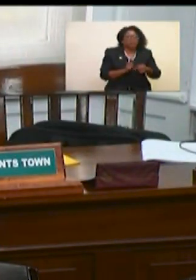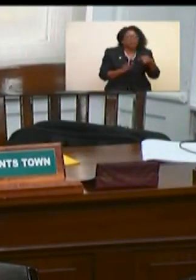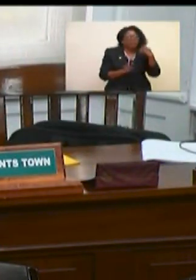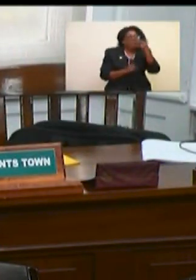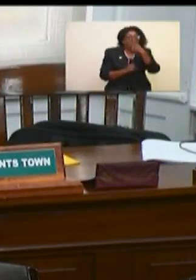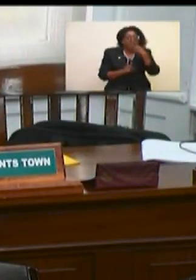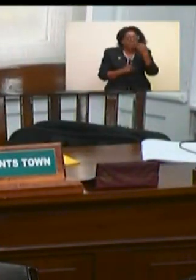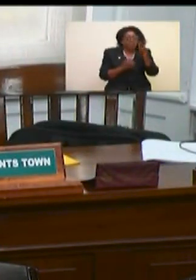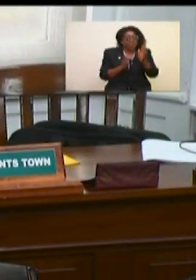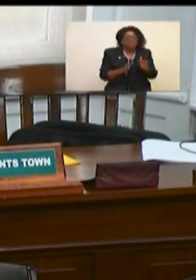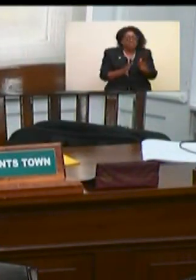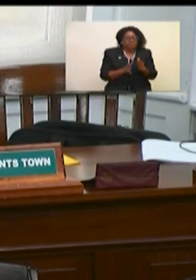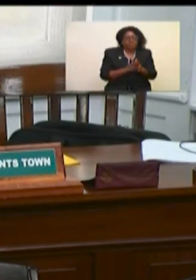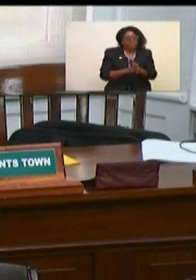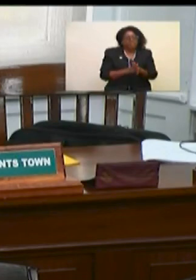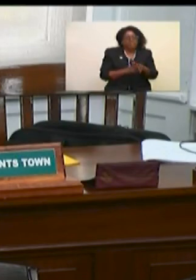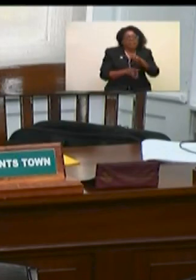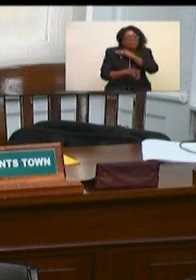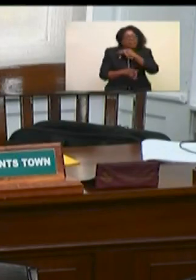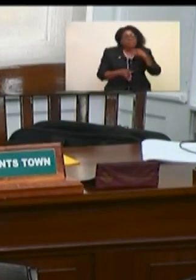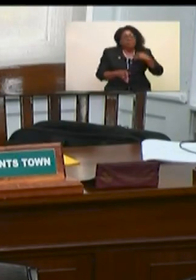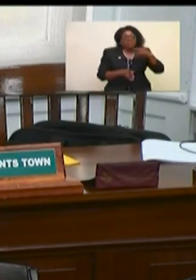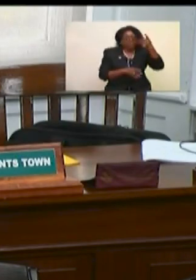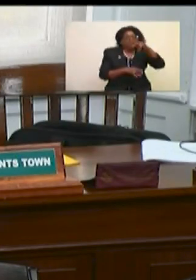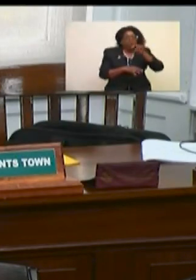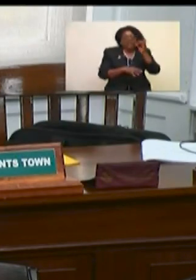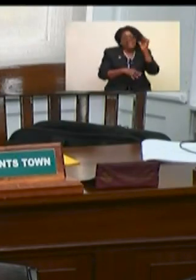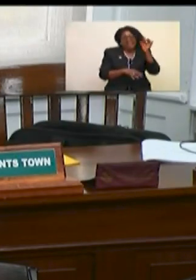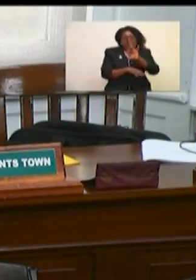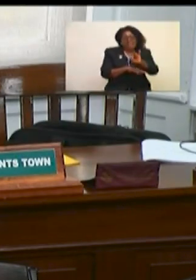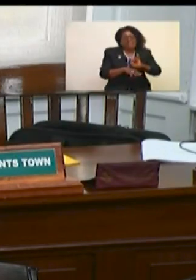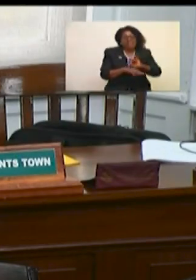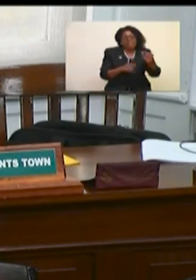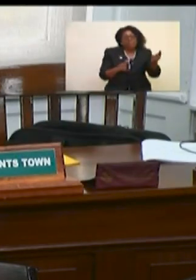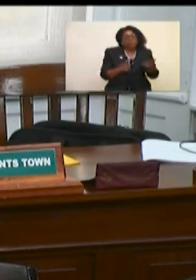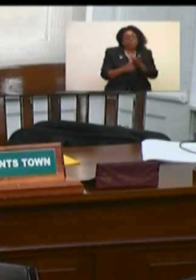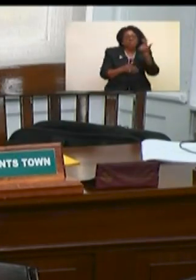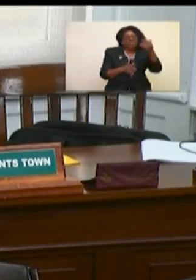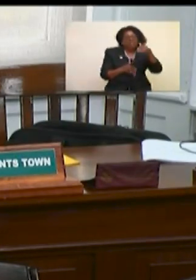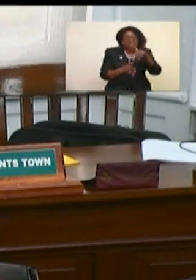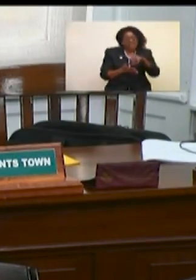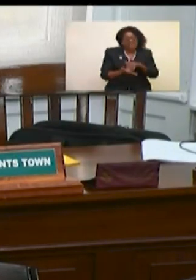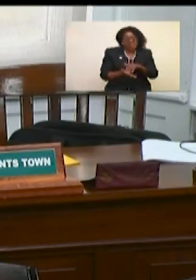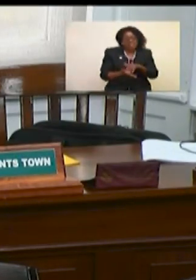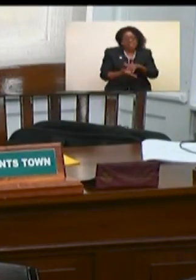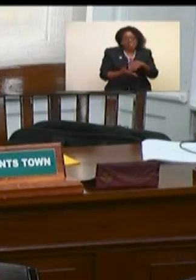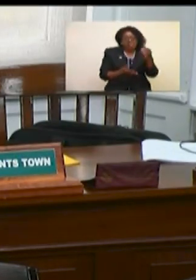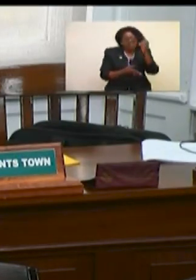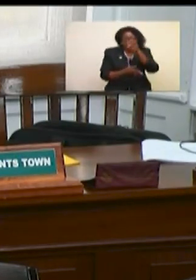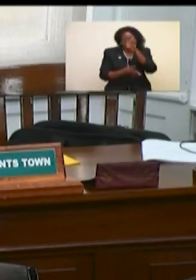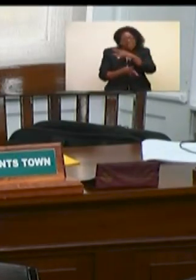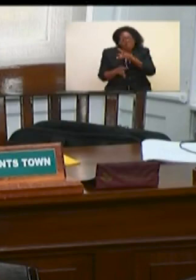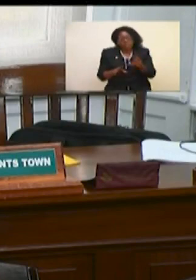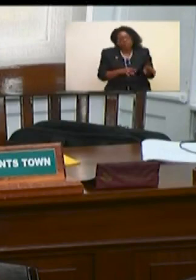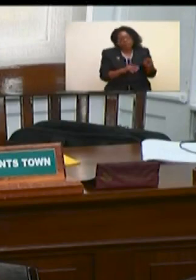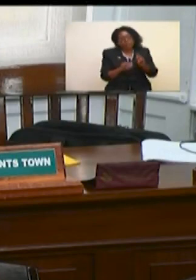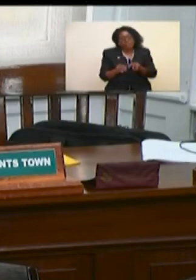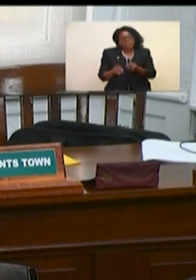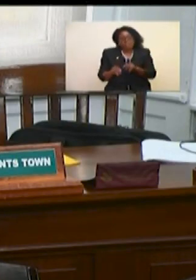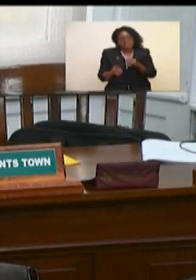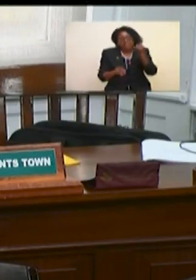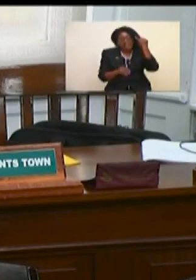So Madam Speaker, the member for Kent Island is once again seeking to put this